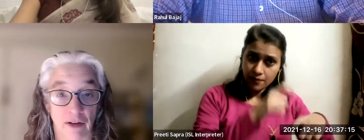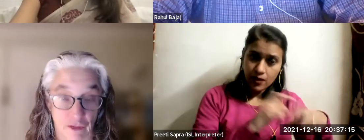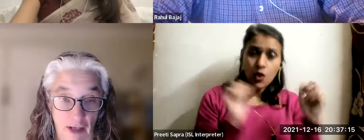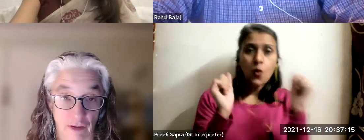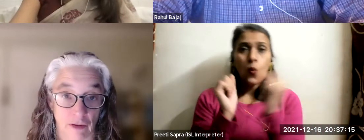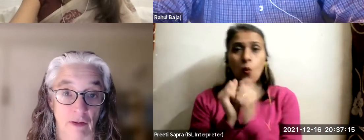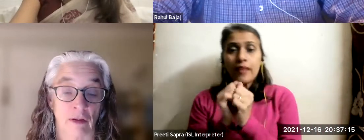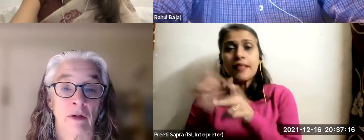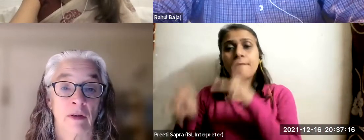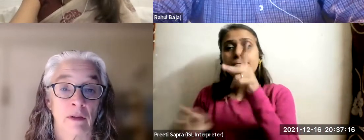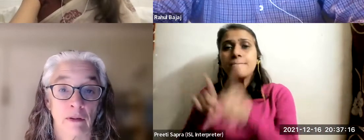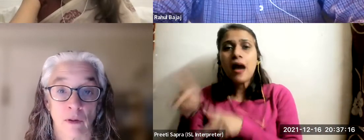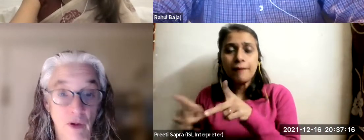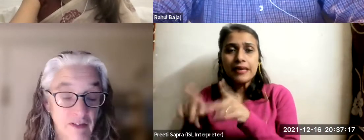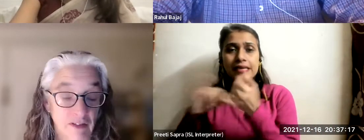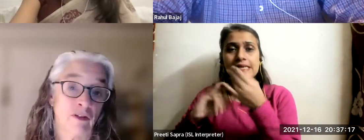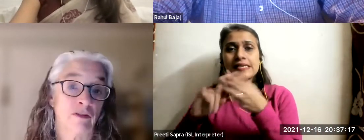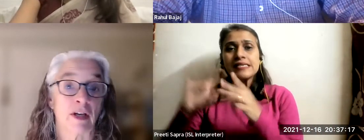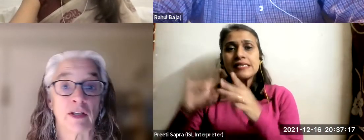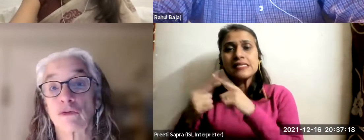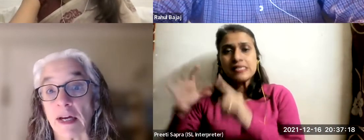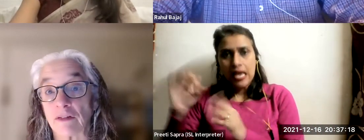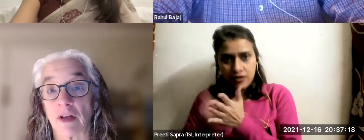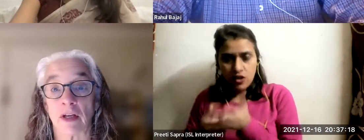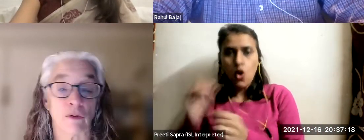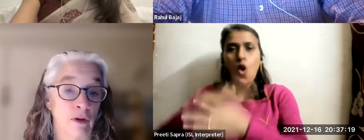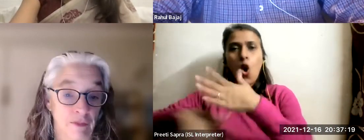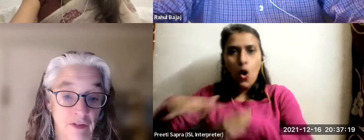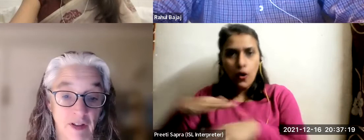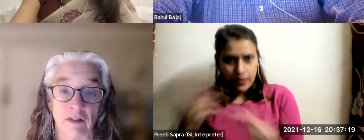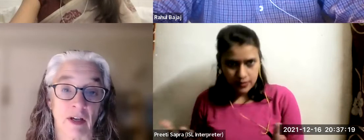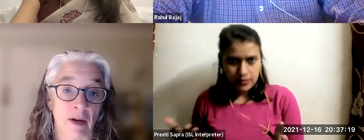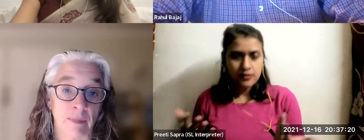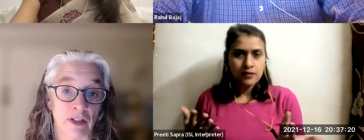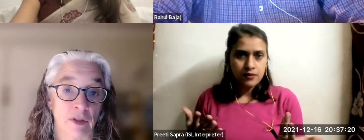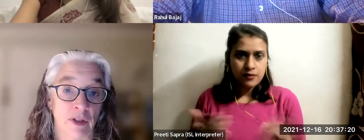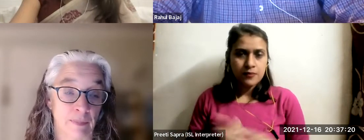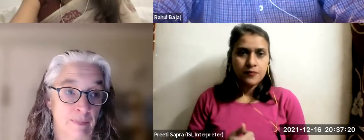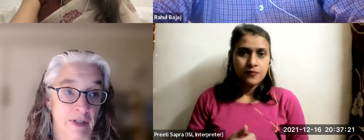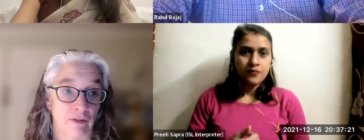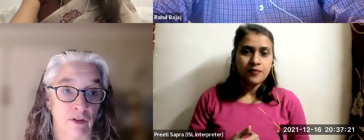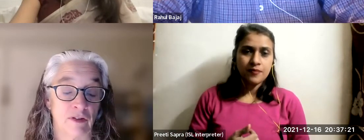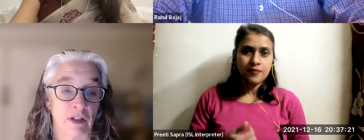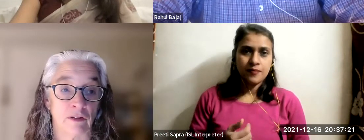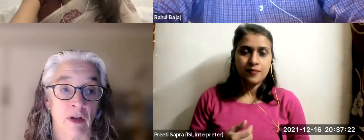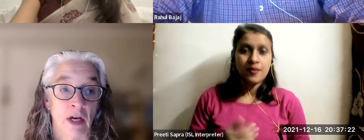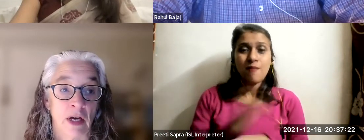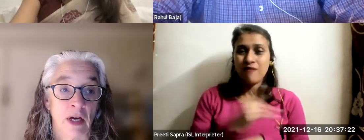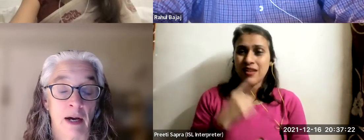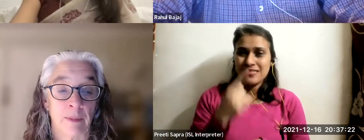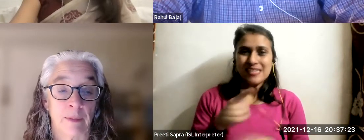public sector organizations like transit or cities, like I mentioned with the pedestrian